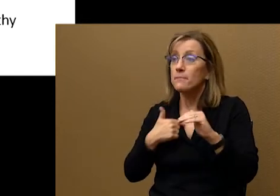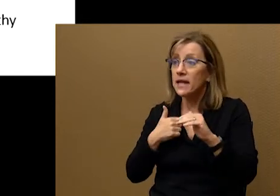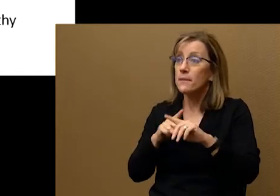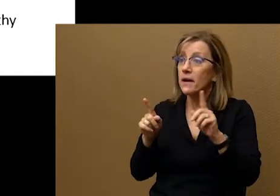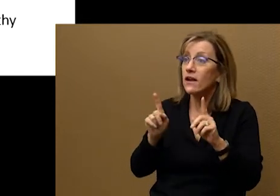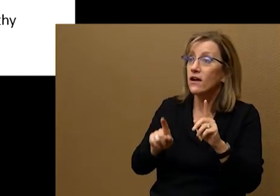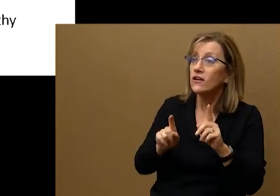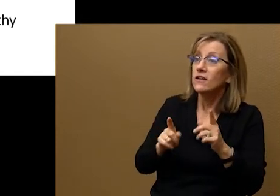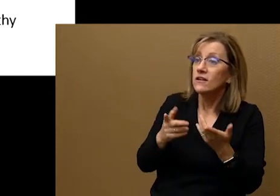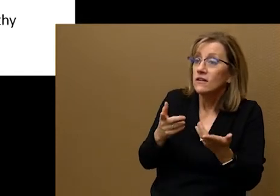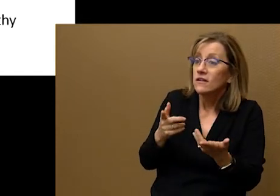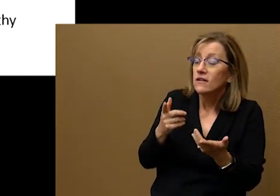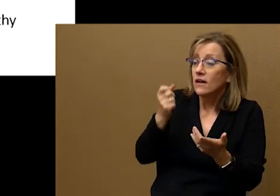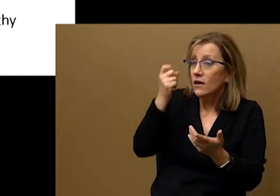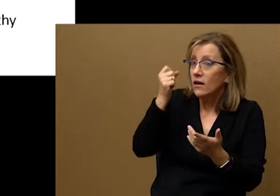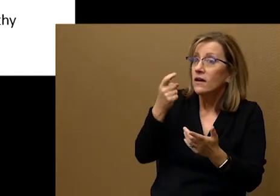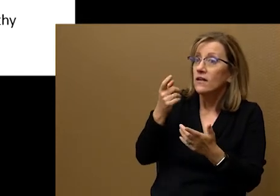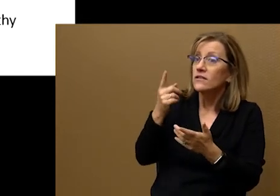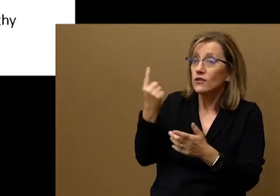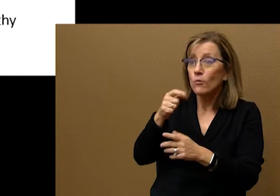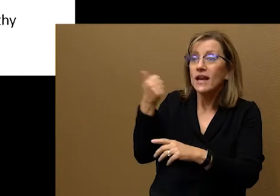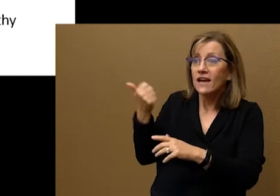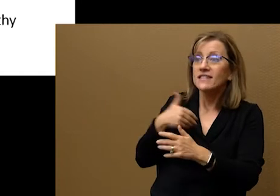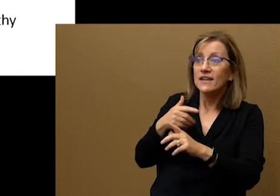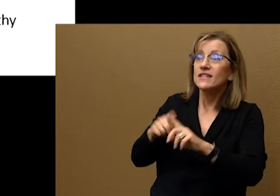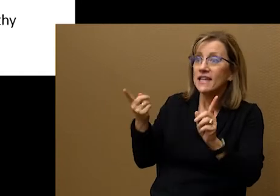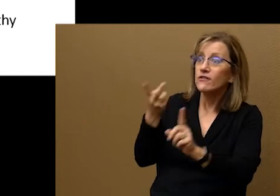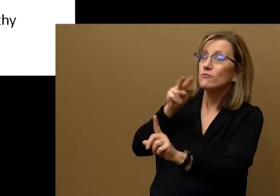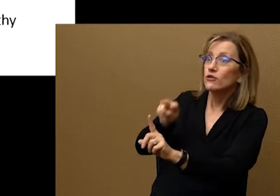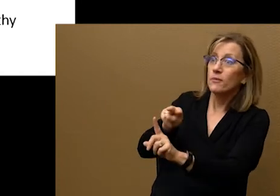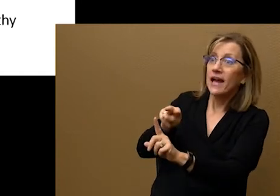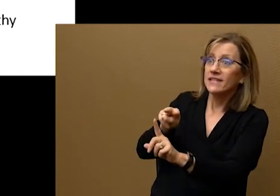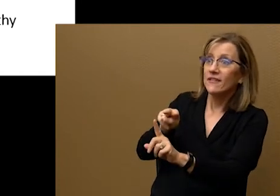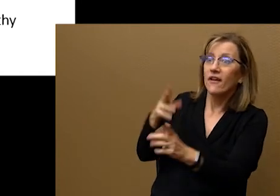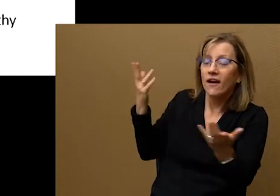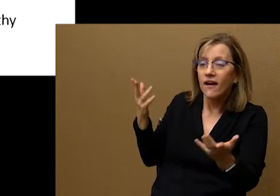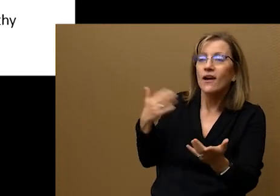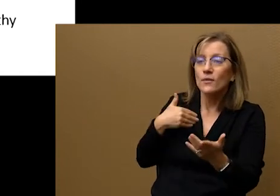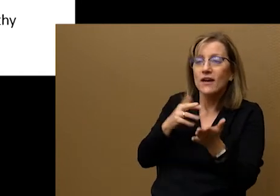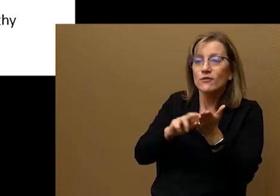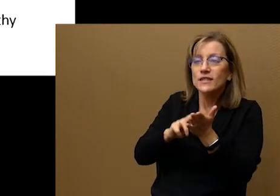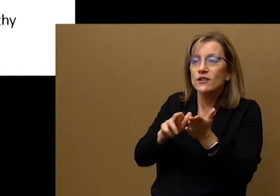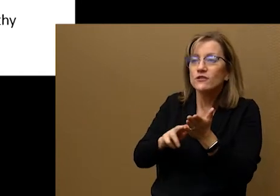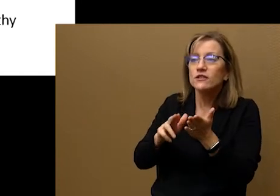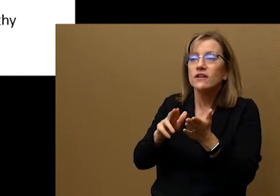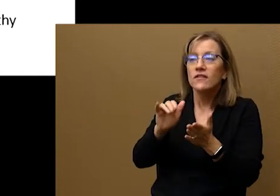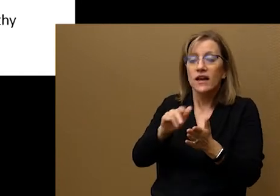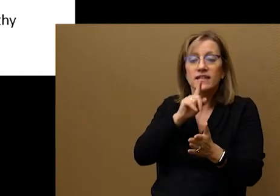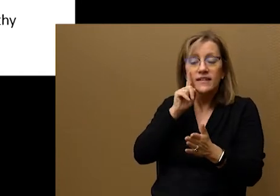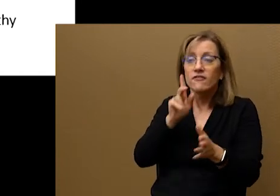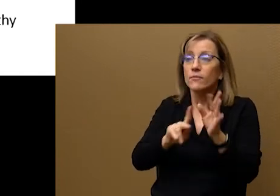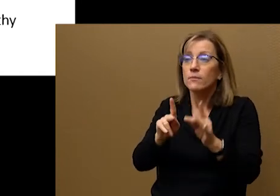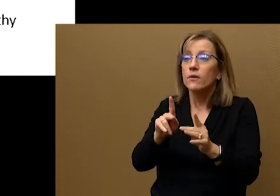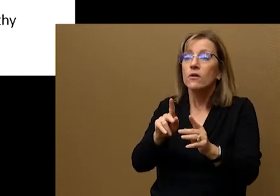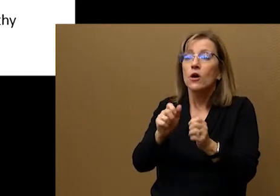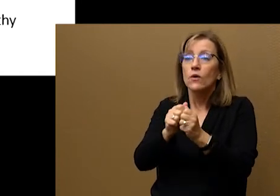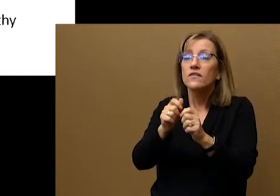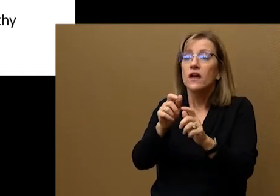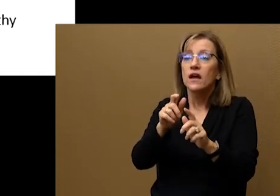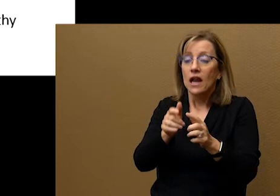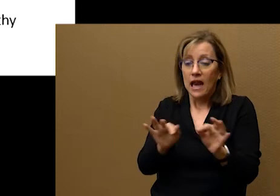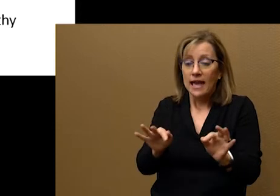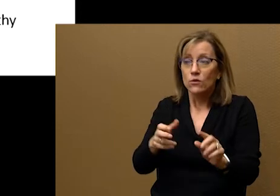than me. Theory of mind, the ability to appreciate that somebody else has a different perspective. We have research showing that deaf people with language deprivation